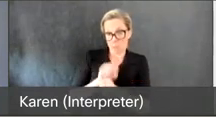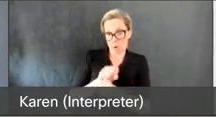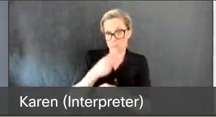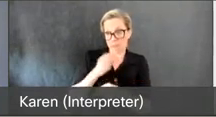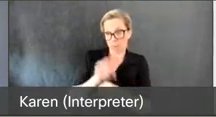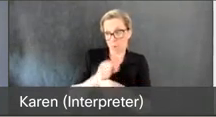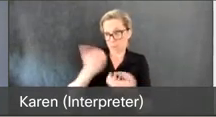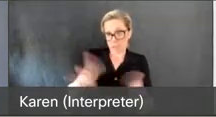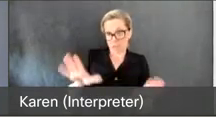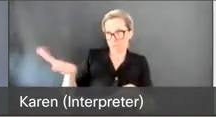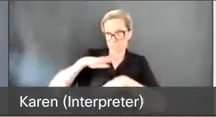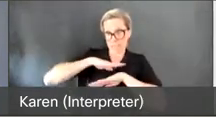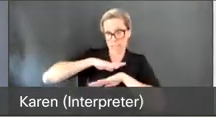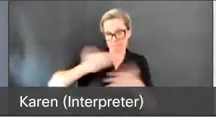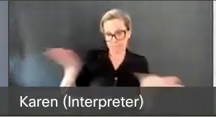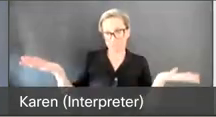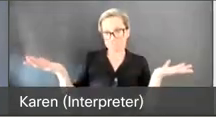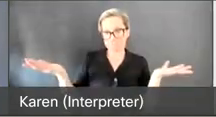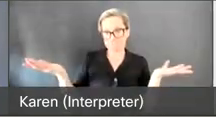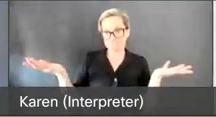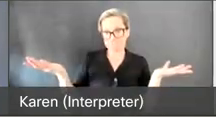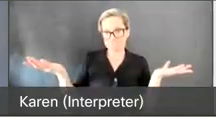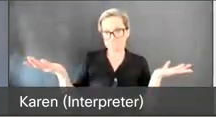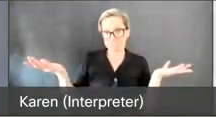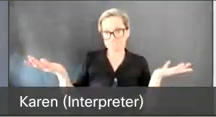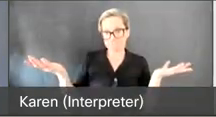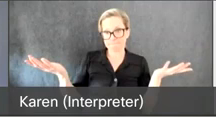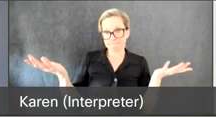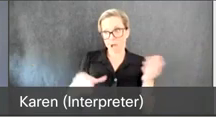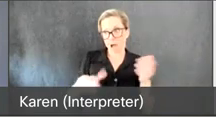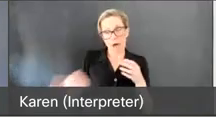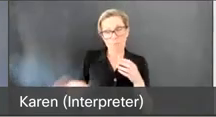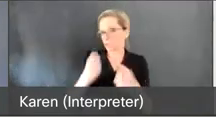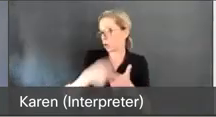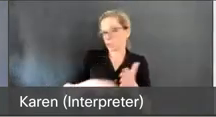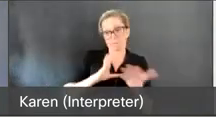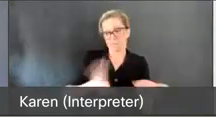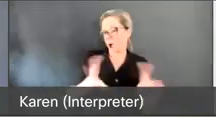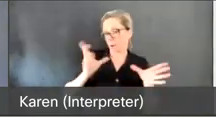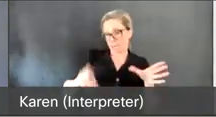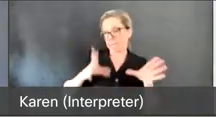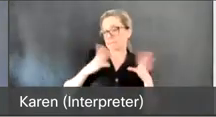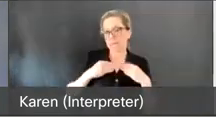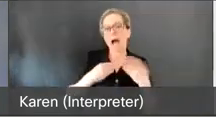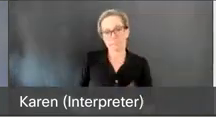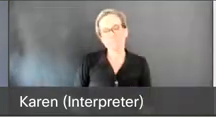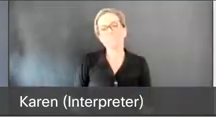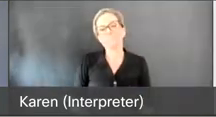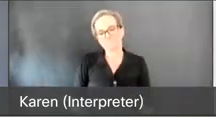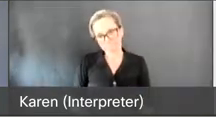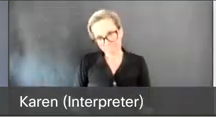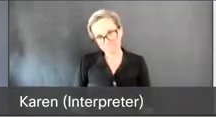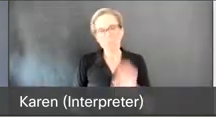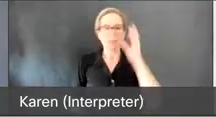work was done to their satisfaction, so hey, all this extra charges are fine. So you want to make sure that